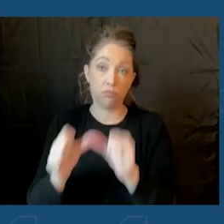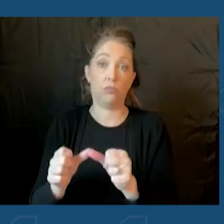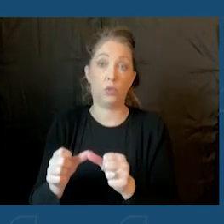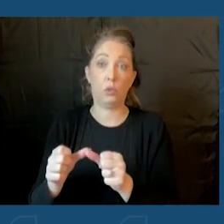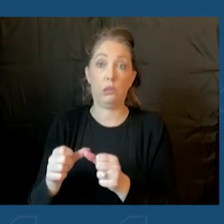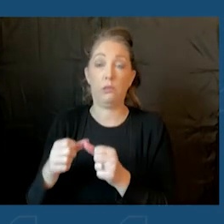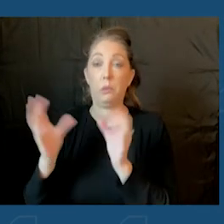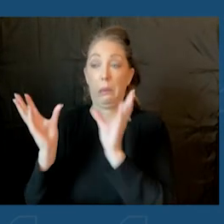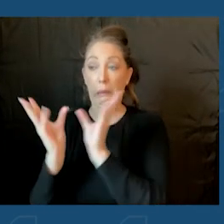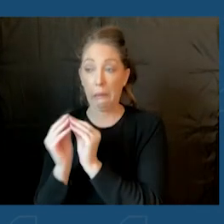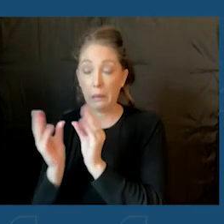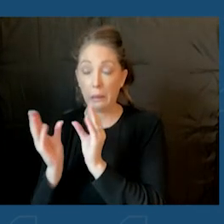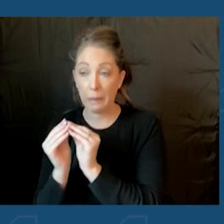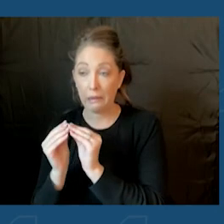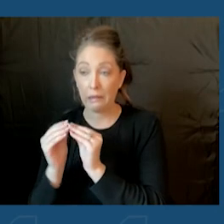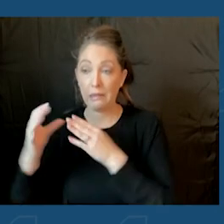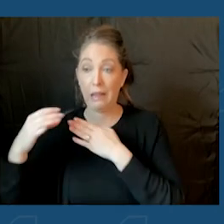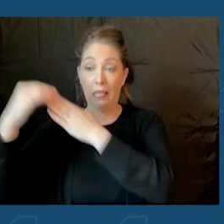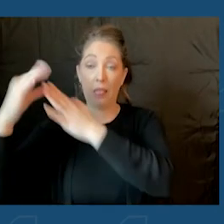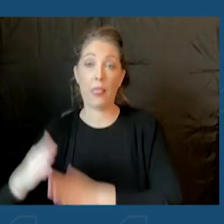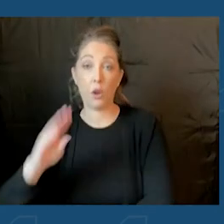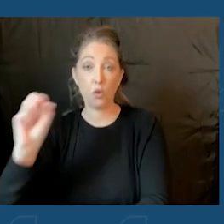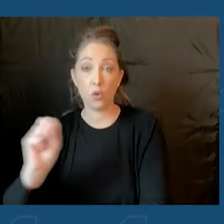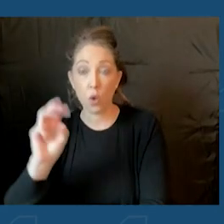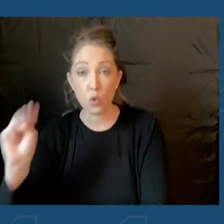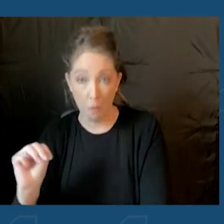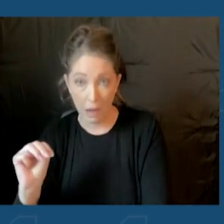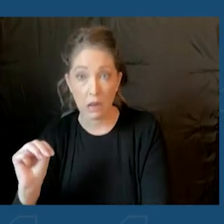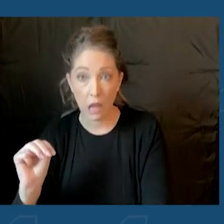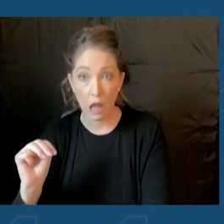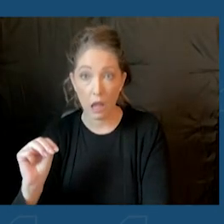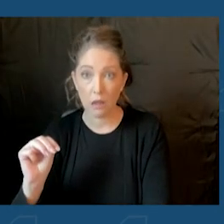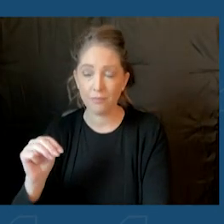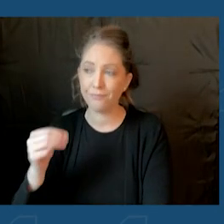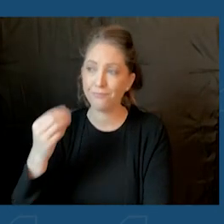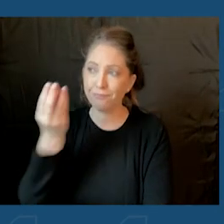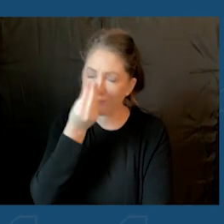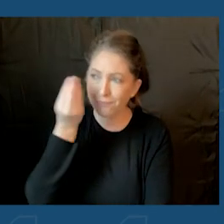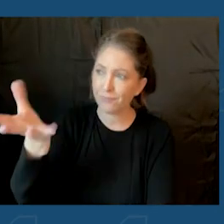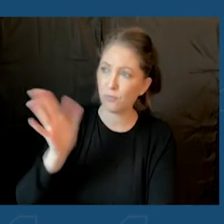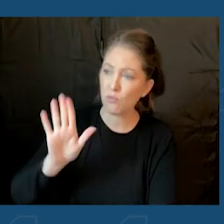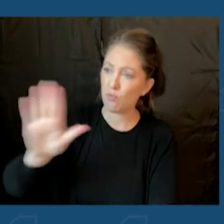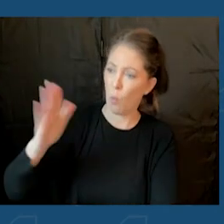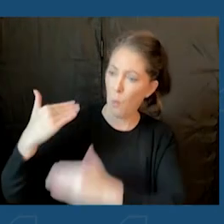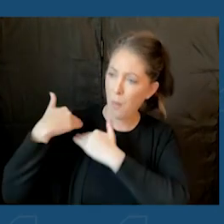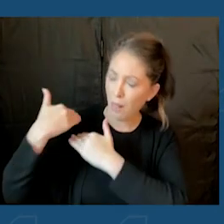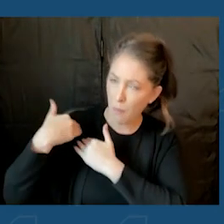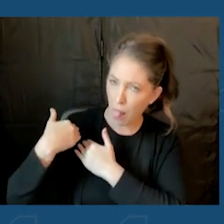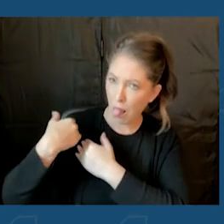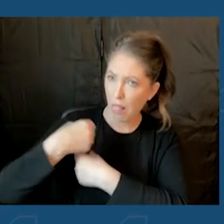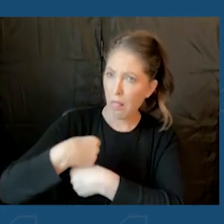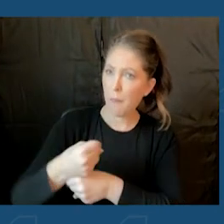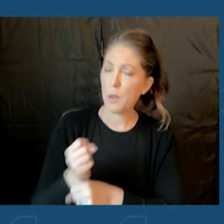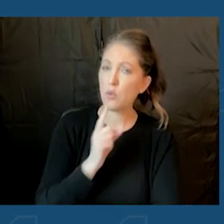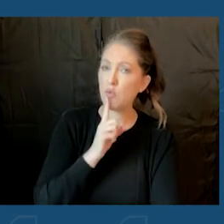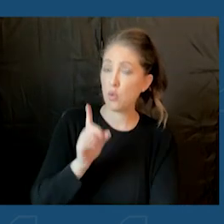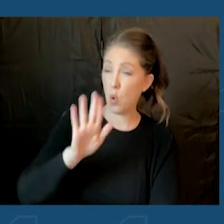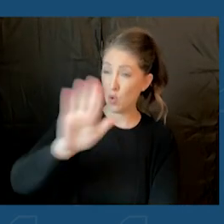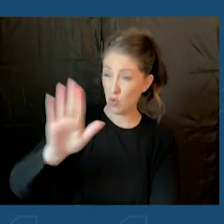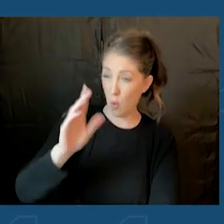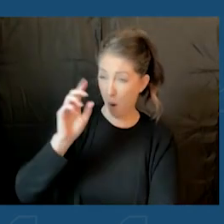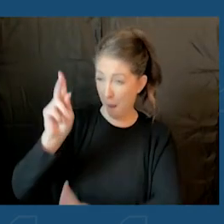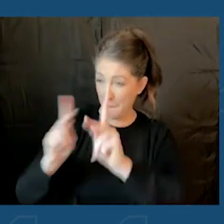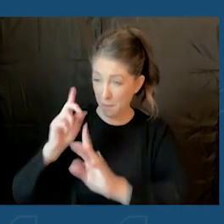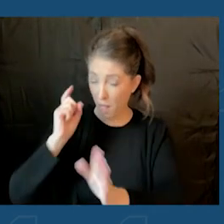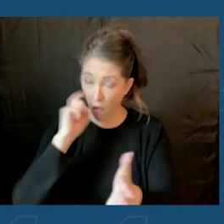of these social media platforms and saying, you have a responsibility to make sure that when your people notice this, and you need to